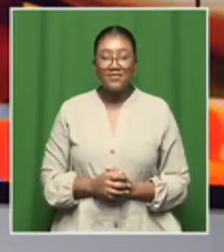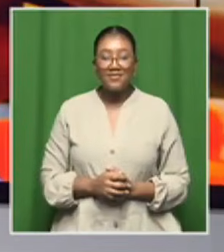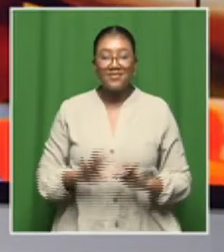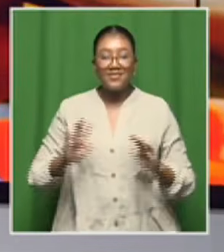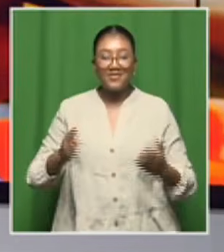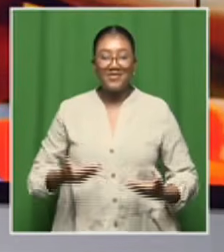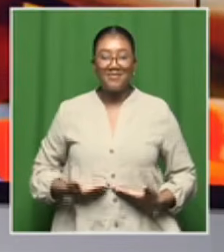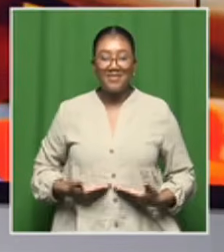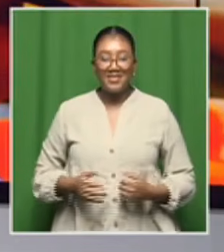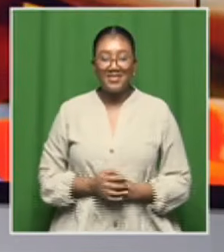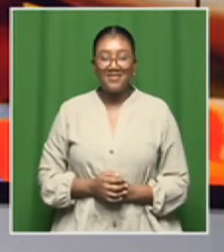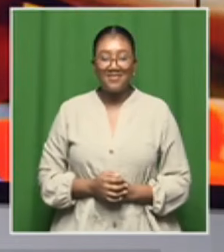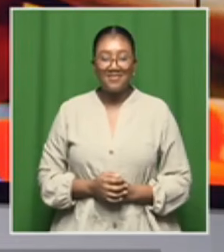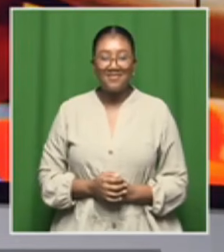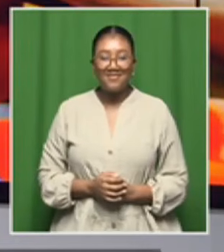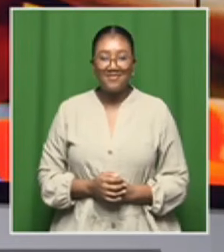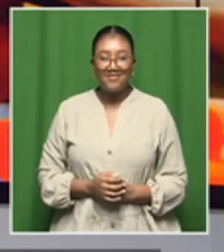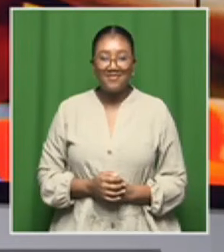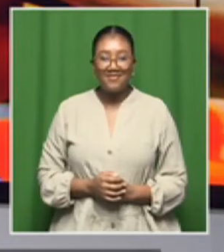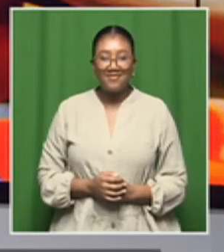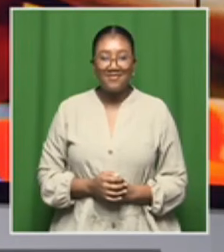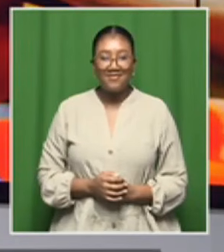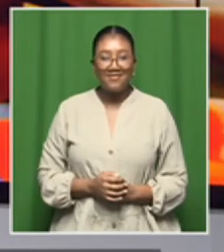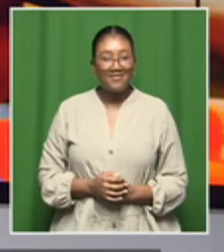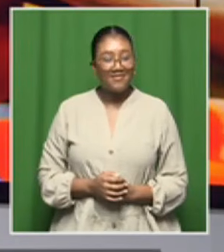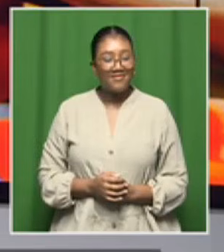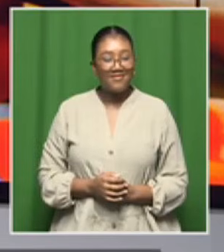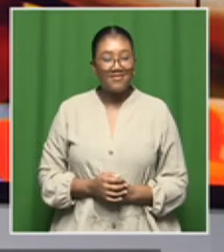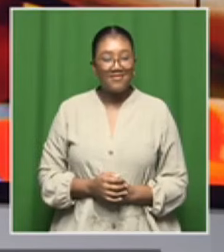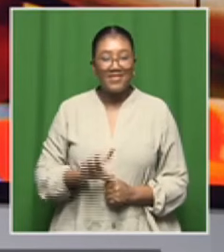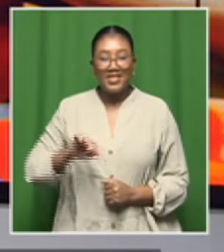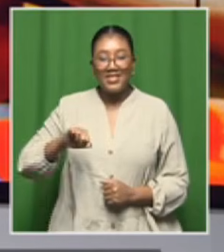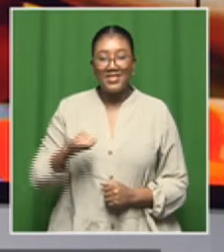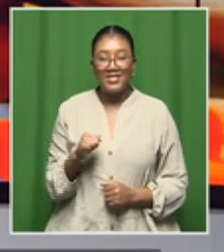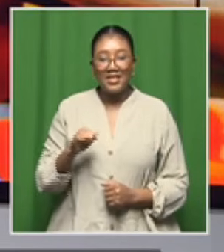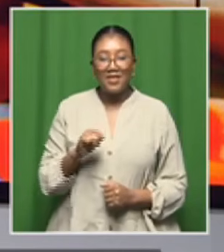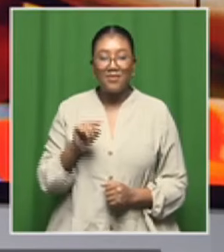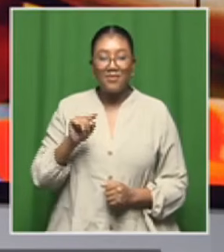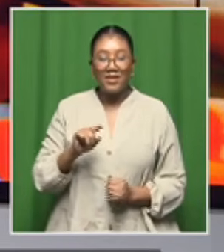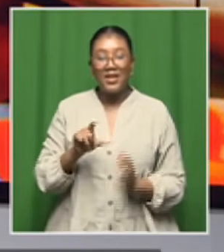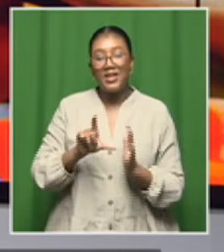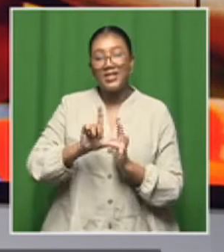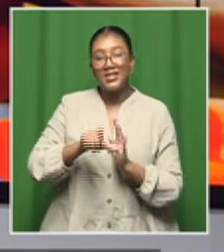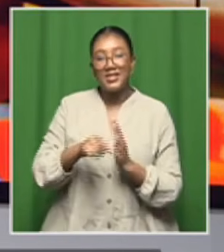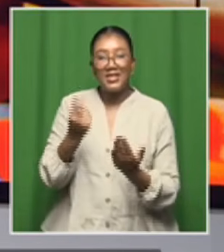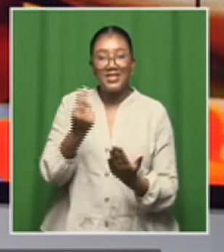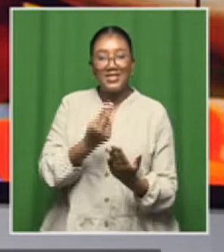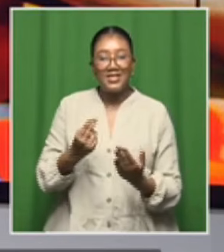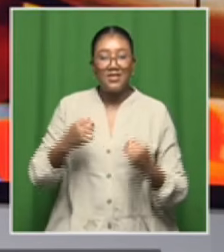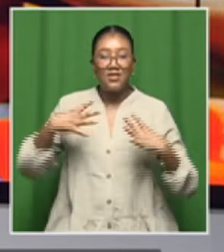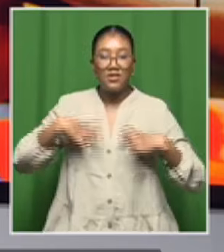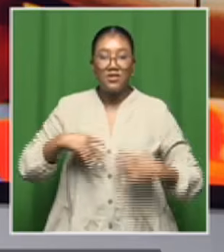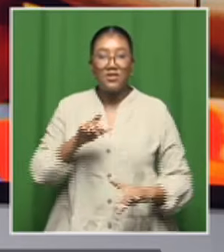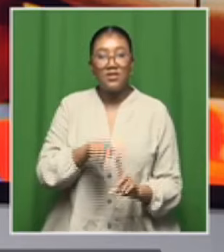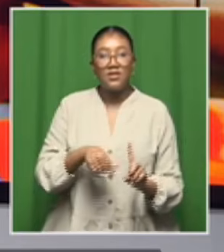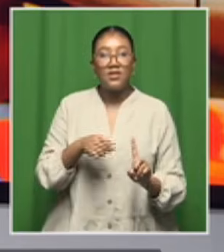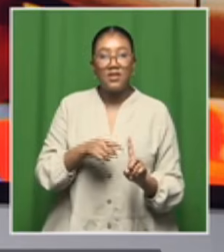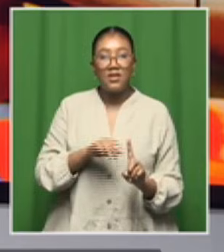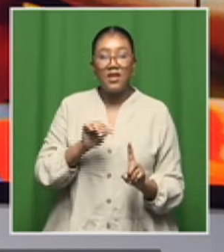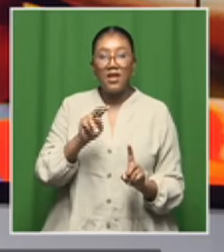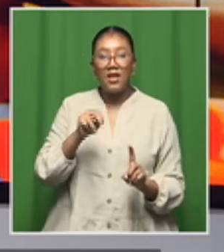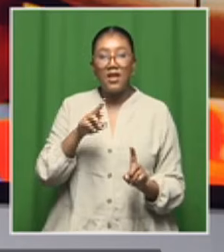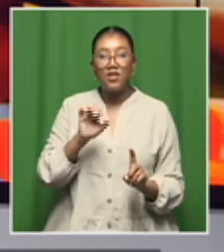Welcome back. Let's delve into that next chat. Of course, what this happened with Stellenbosch designer Juandi Andrag was diagnosed with an